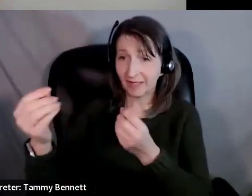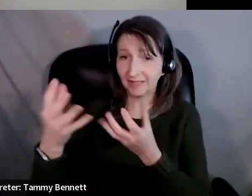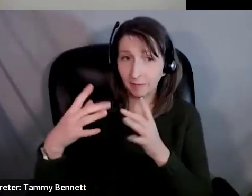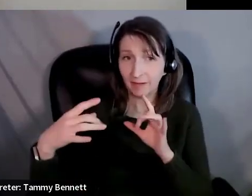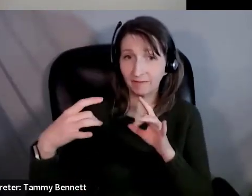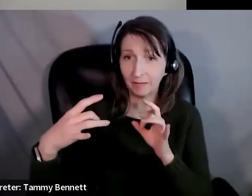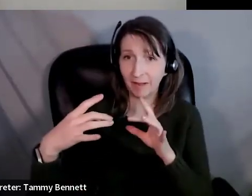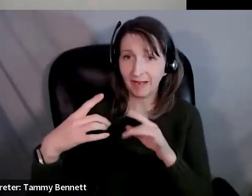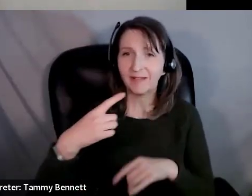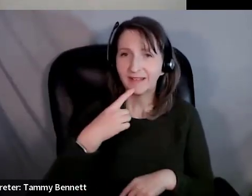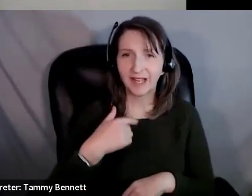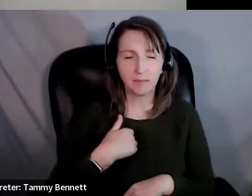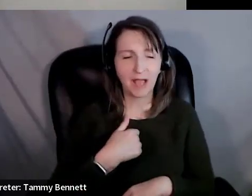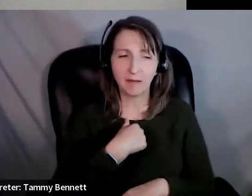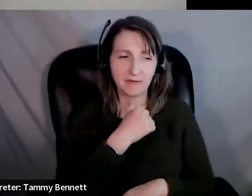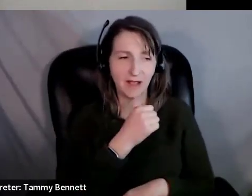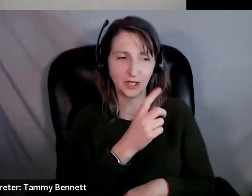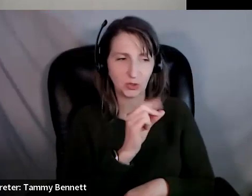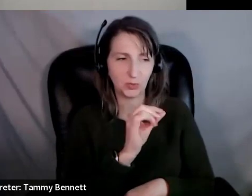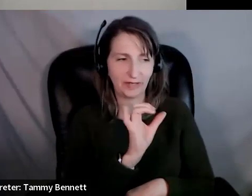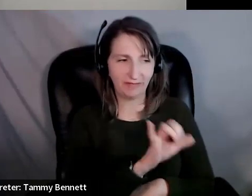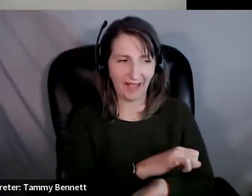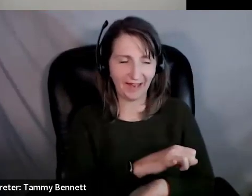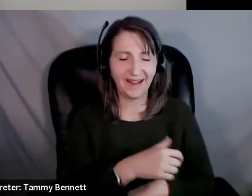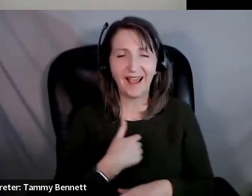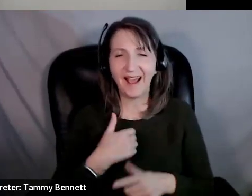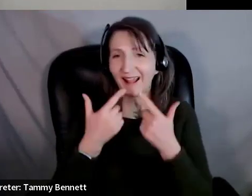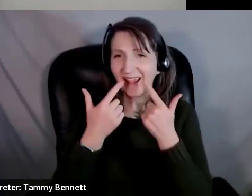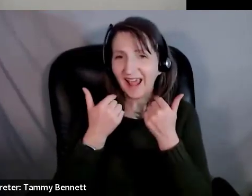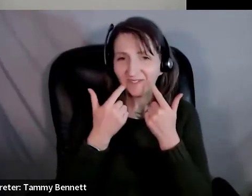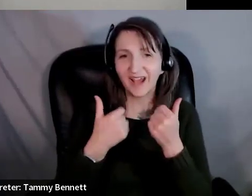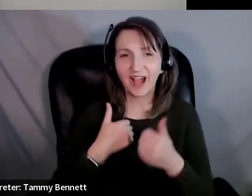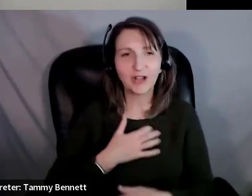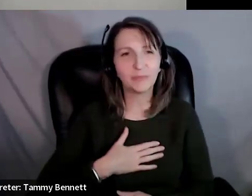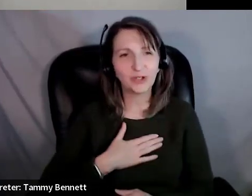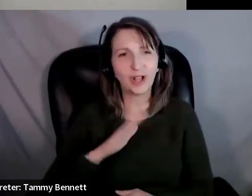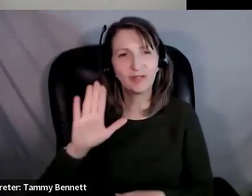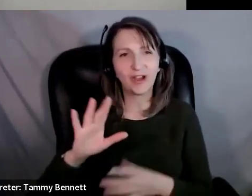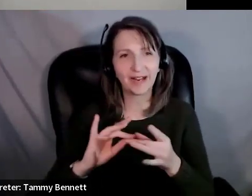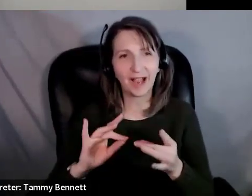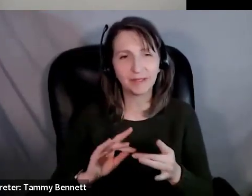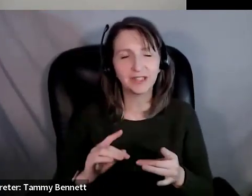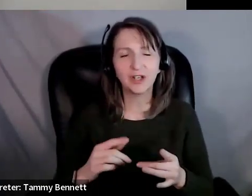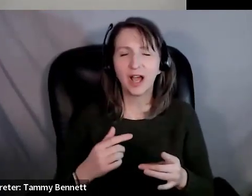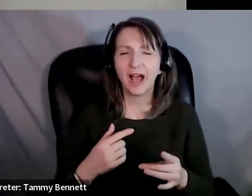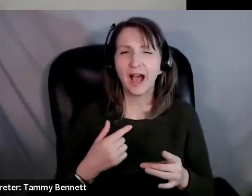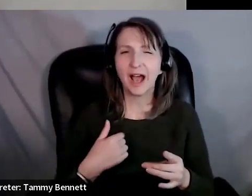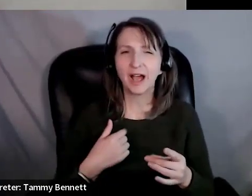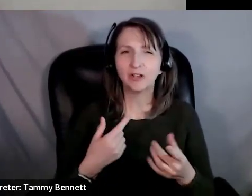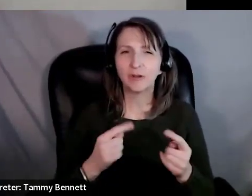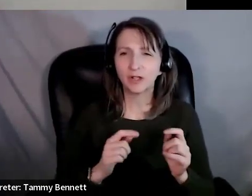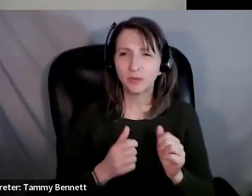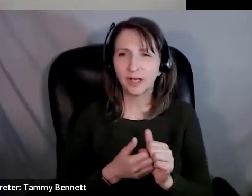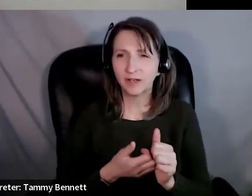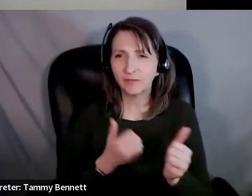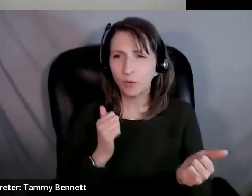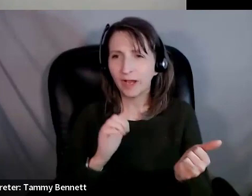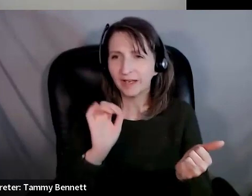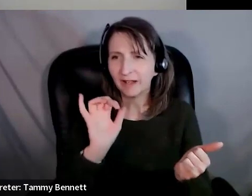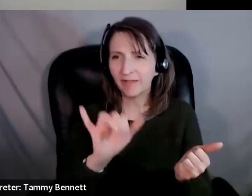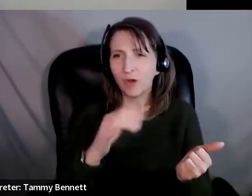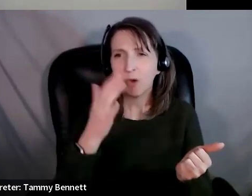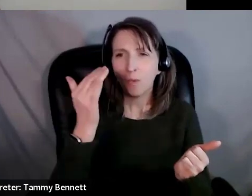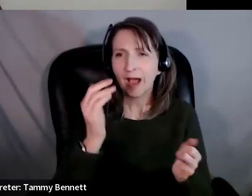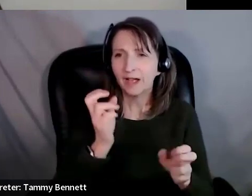I'm not doing this. And I do laugh and I appreciate those comments back. So I do try and steer away from touch chat just because that it is a little bit